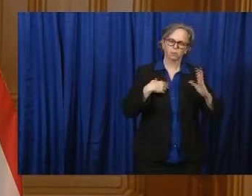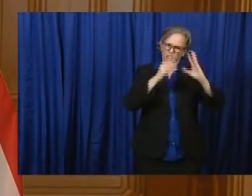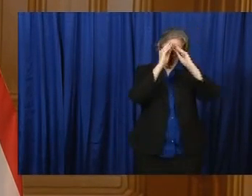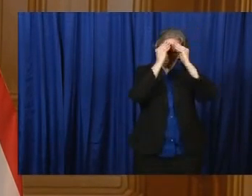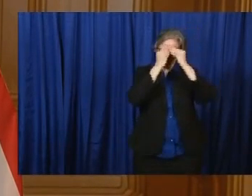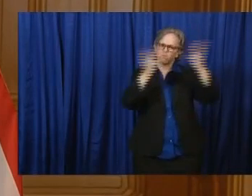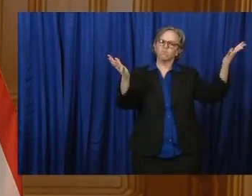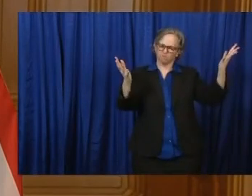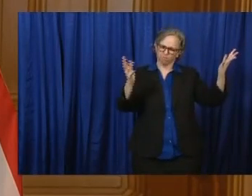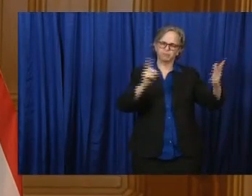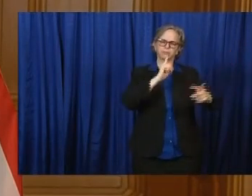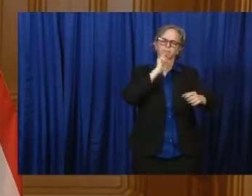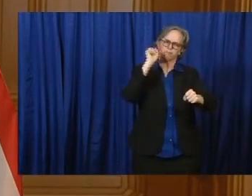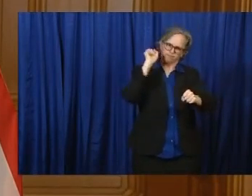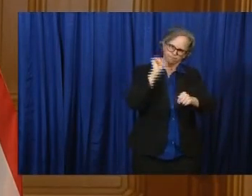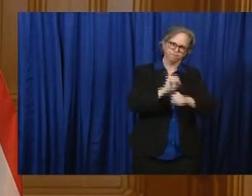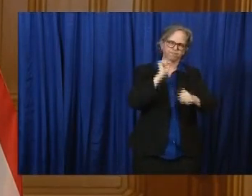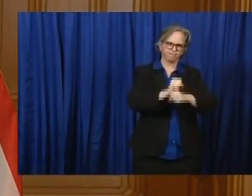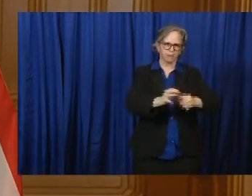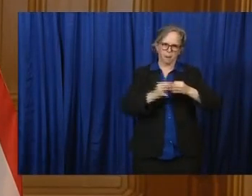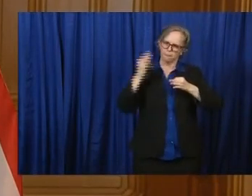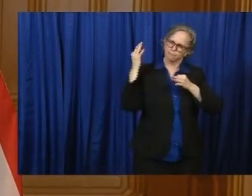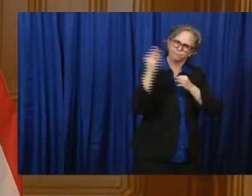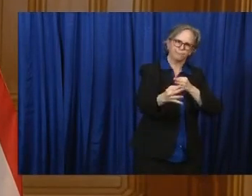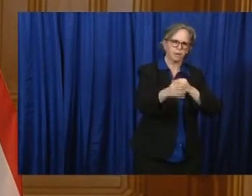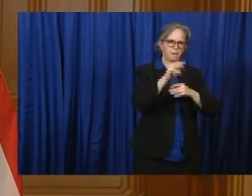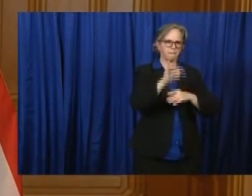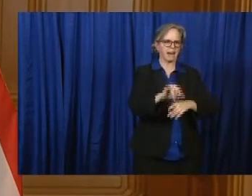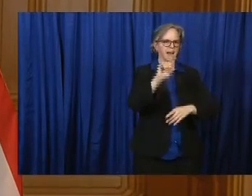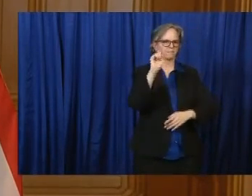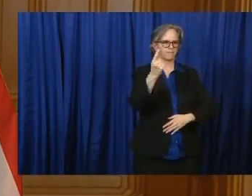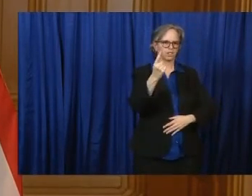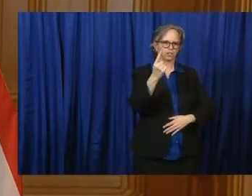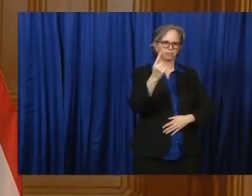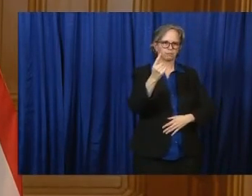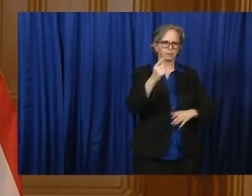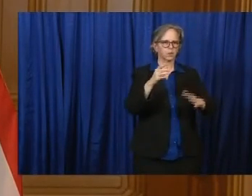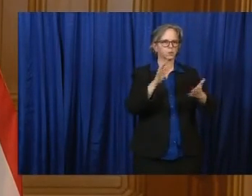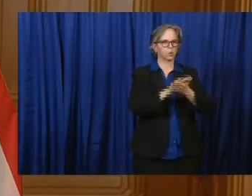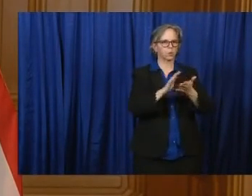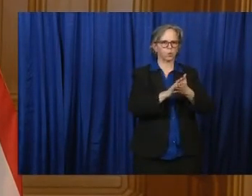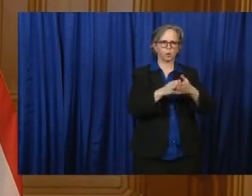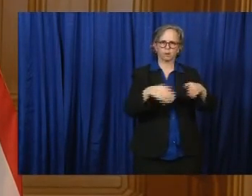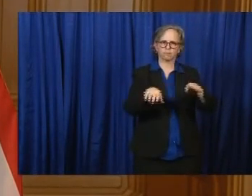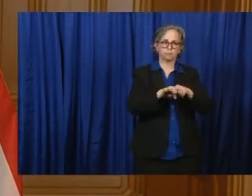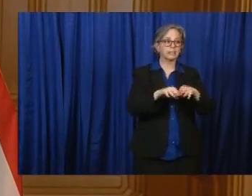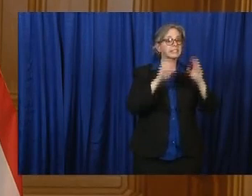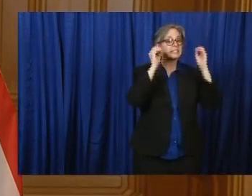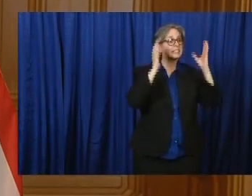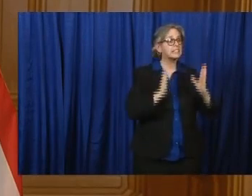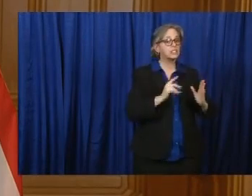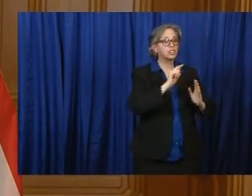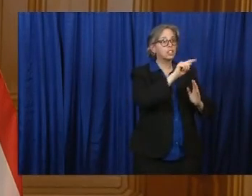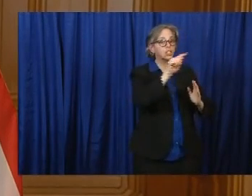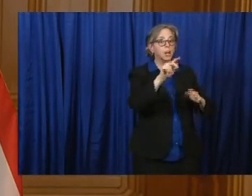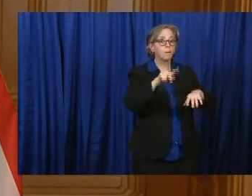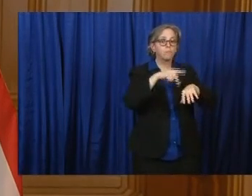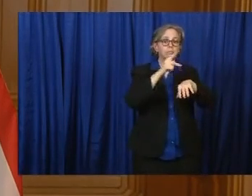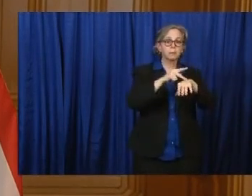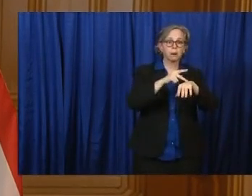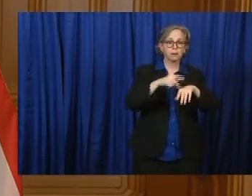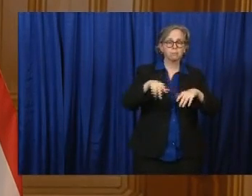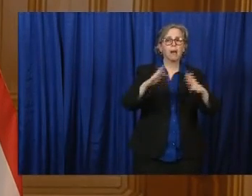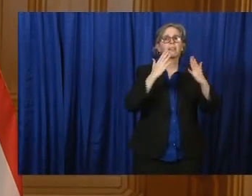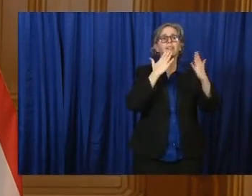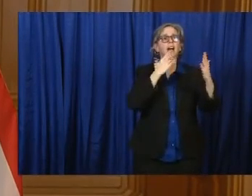so everybody knows how to plan. I want to thank the teachers, administrators. You are doing a phenomenal